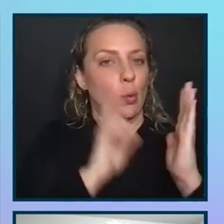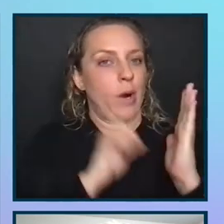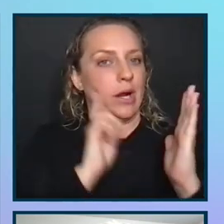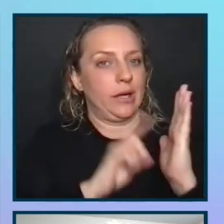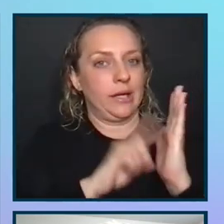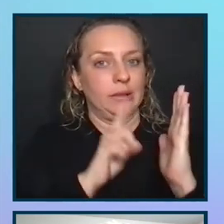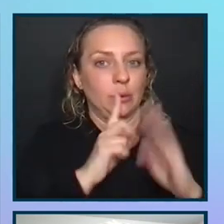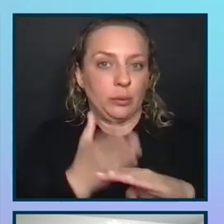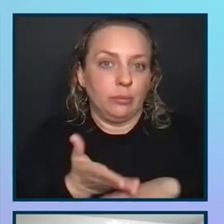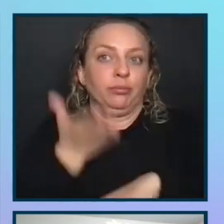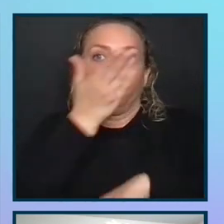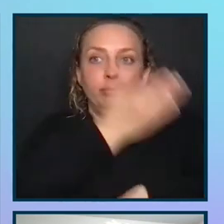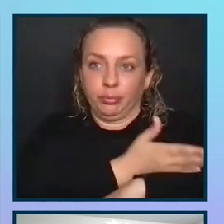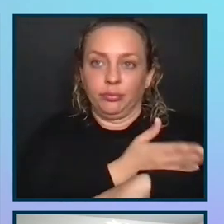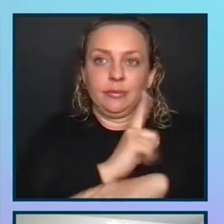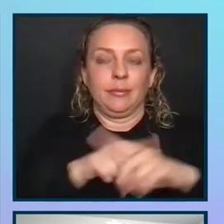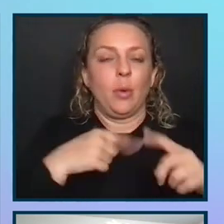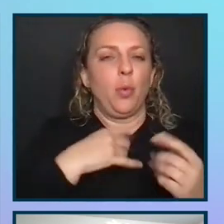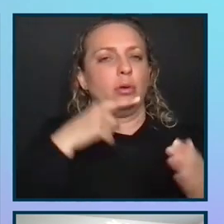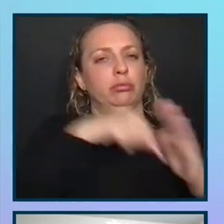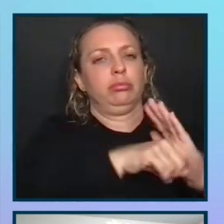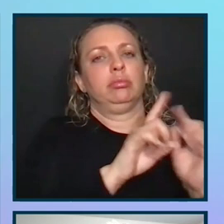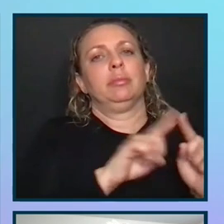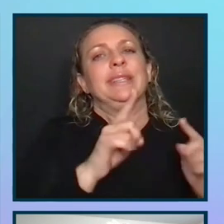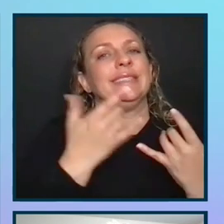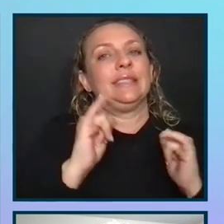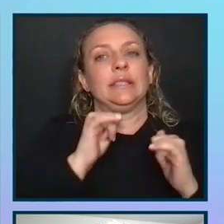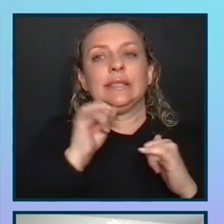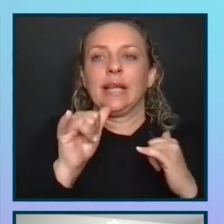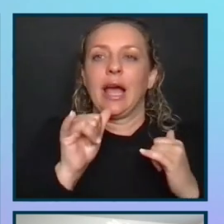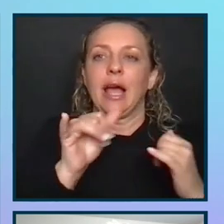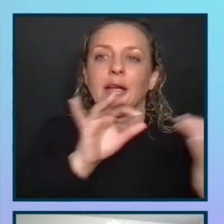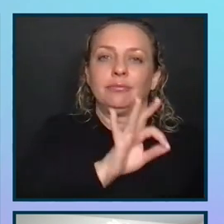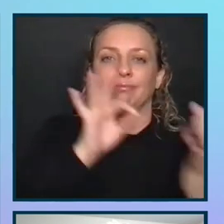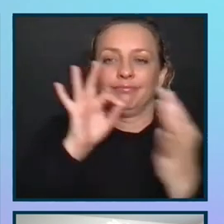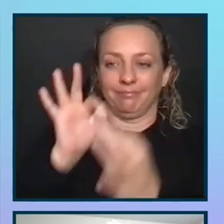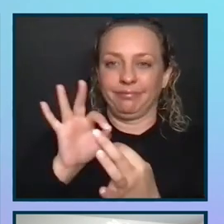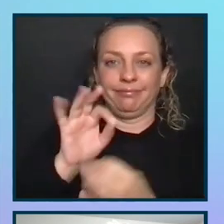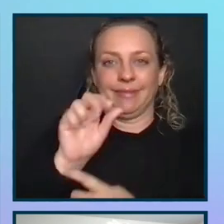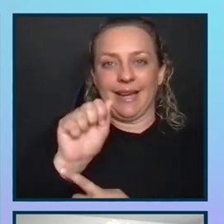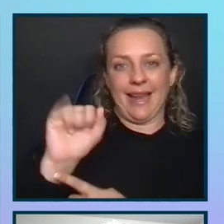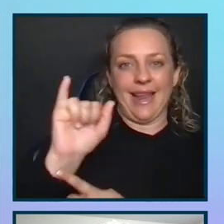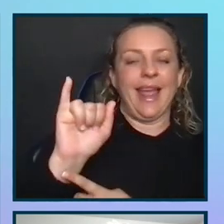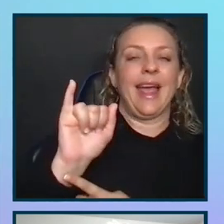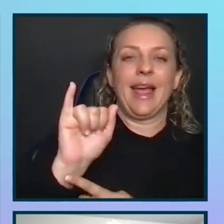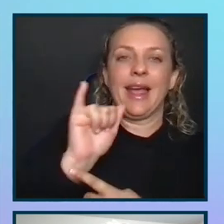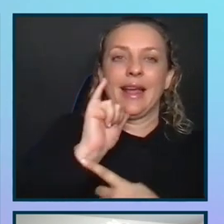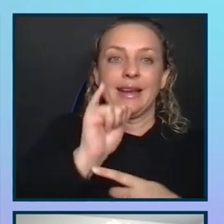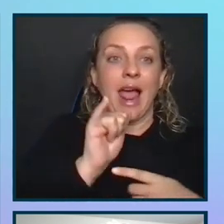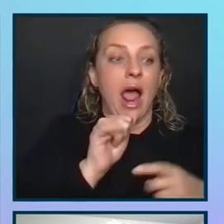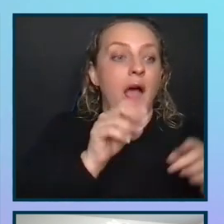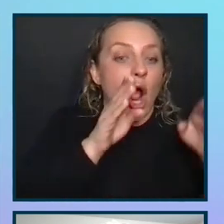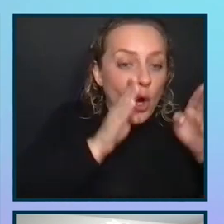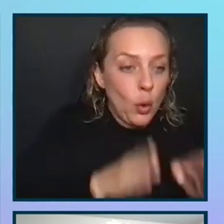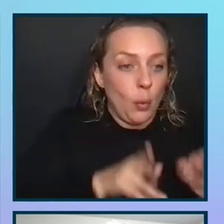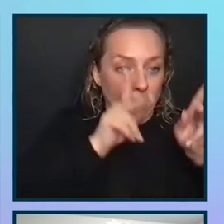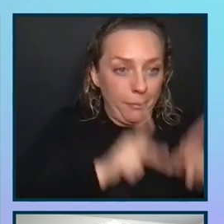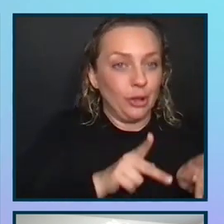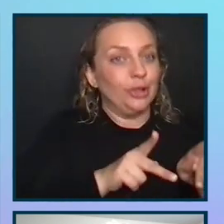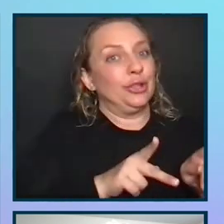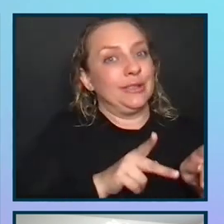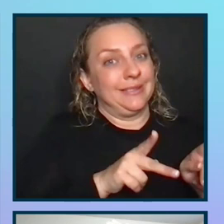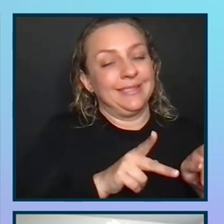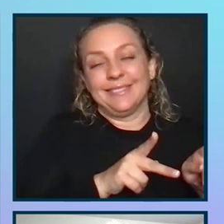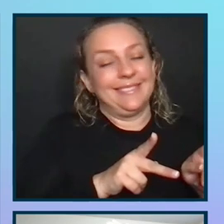talk more about that, but it's still not as good as the AI is. It's not as good as what a human is. So if we rely on